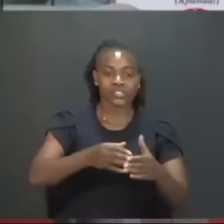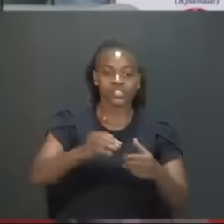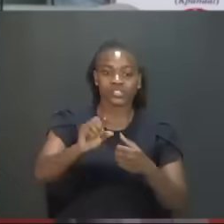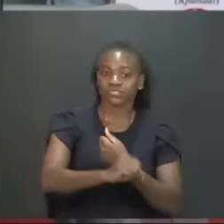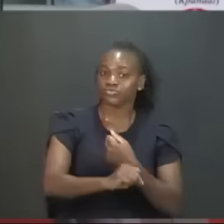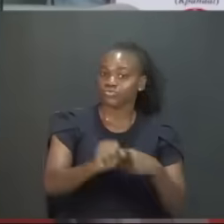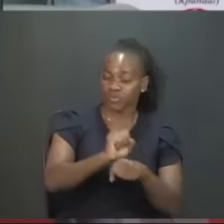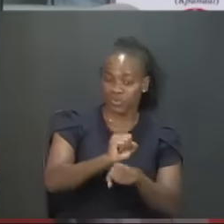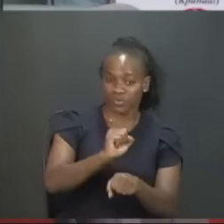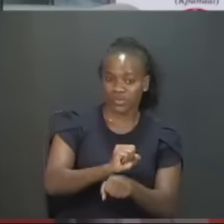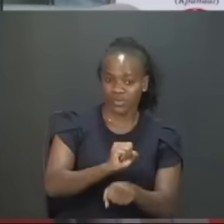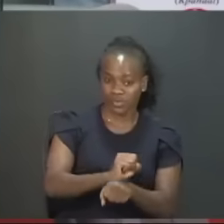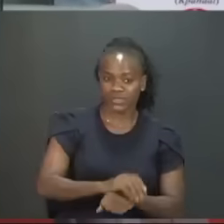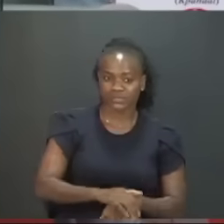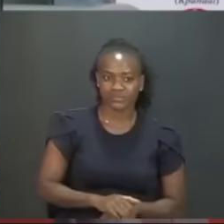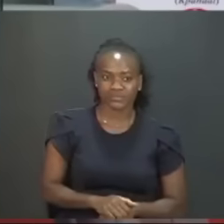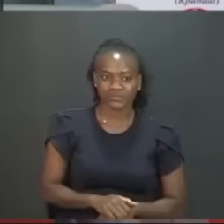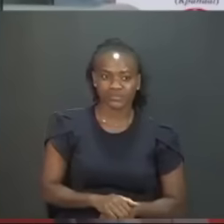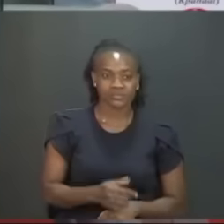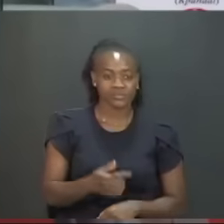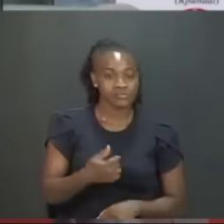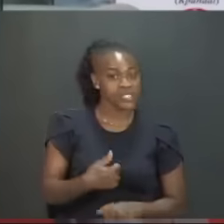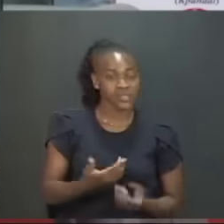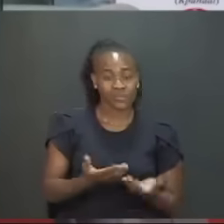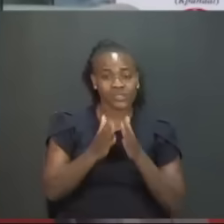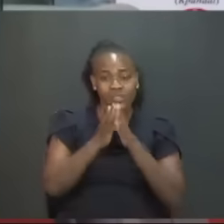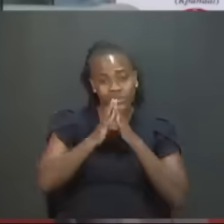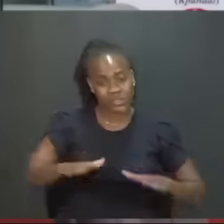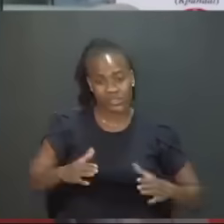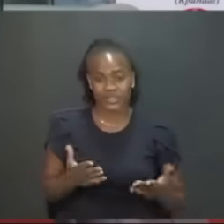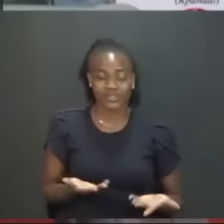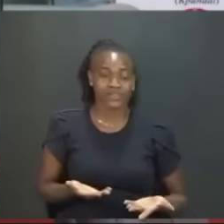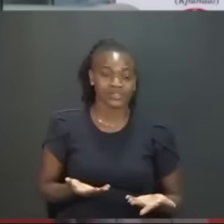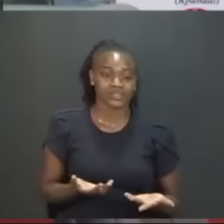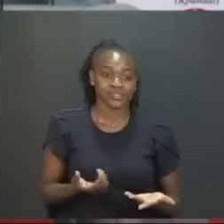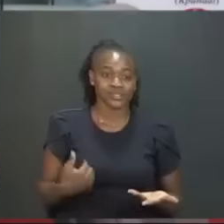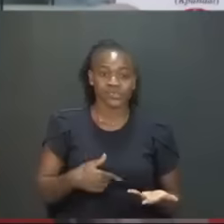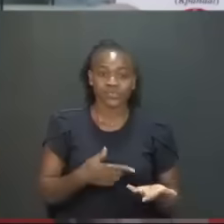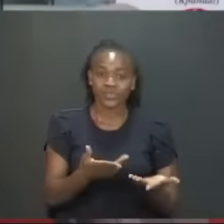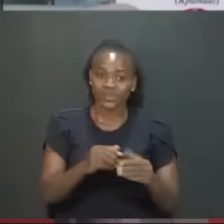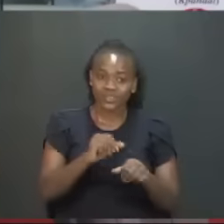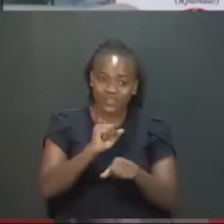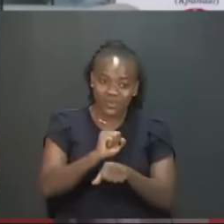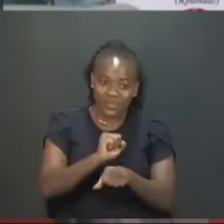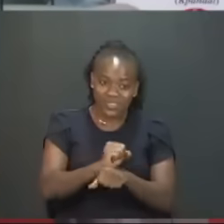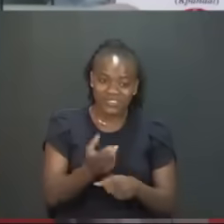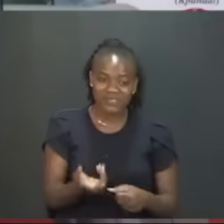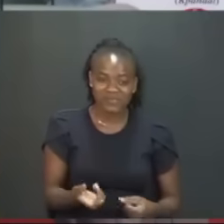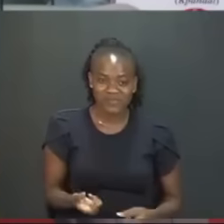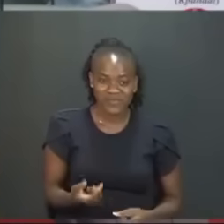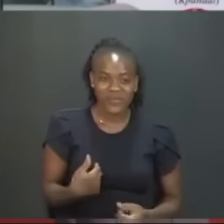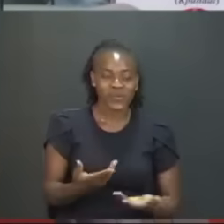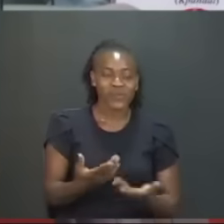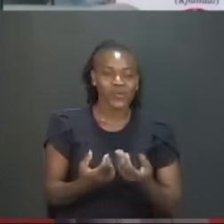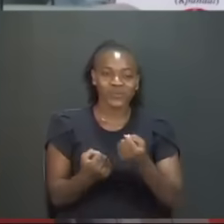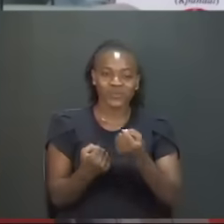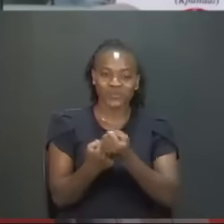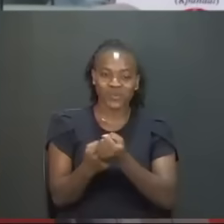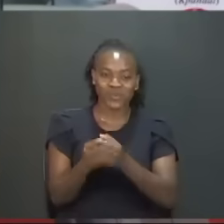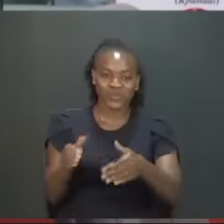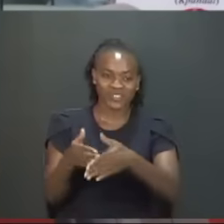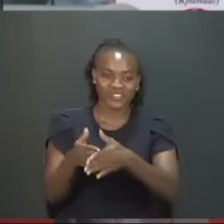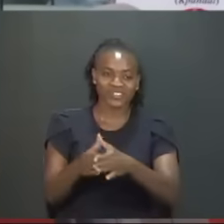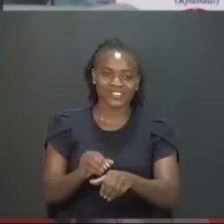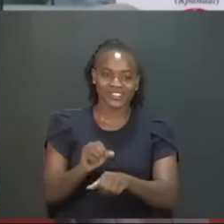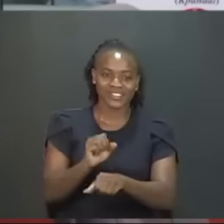to work. I am a man of peace. We want to work. We want to help majority leader thank